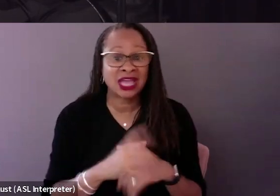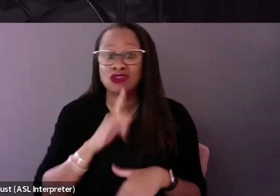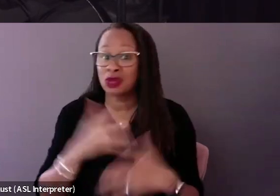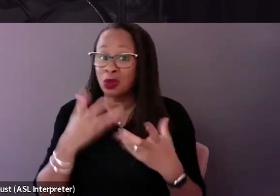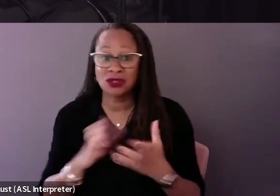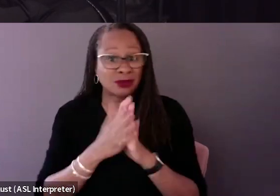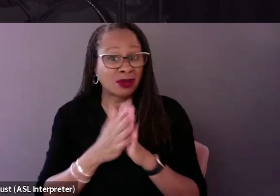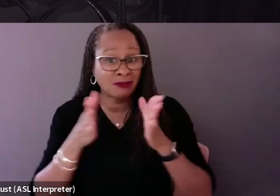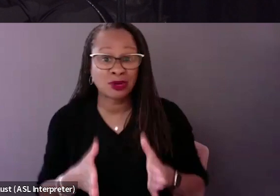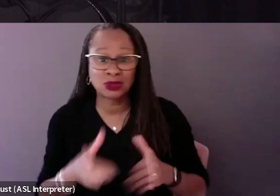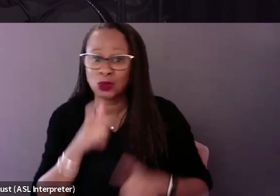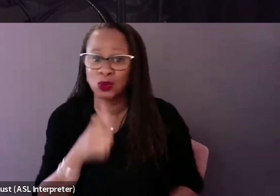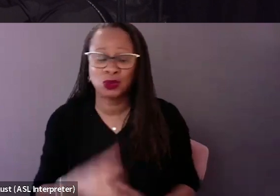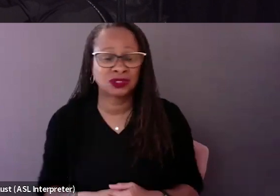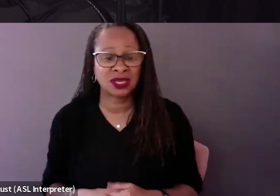who's